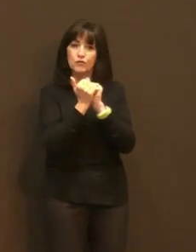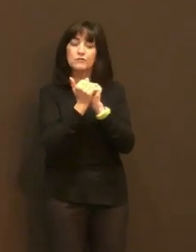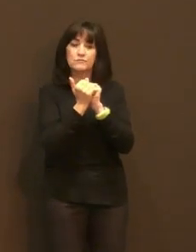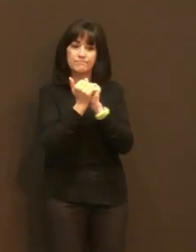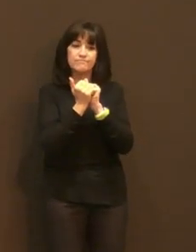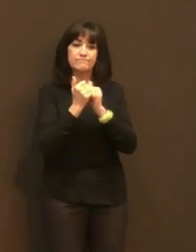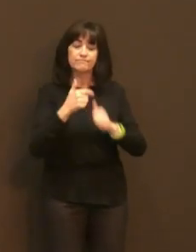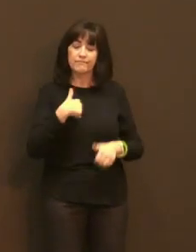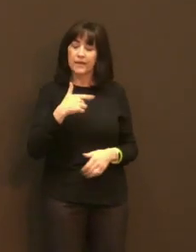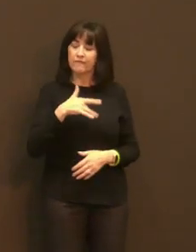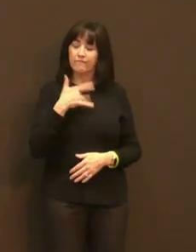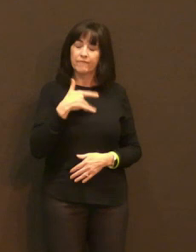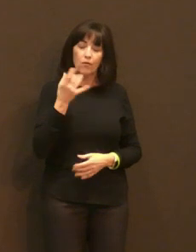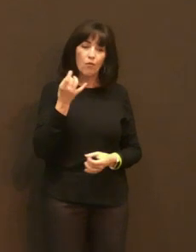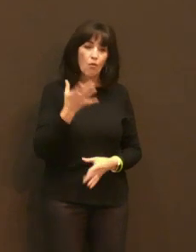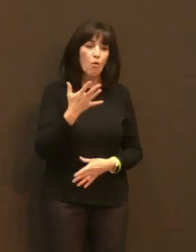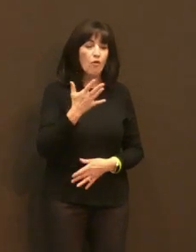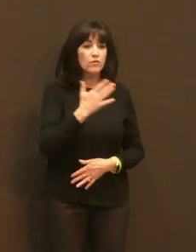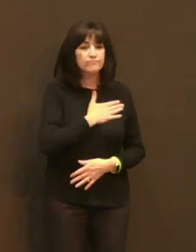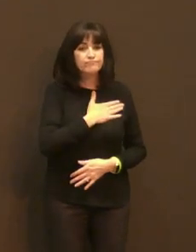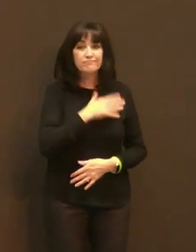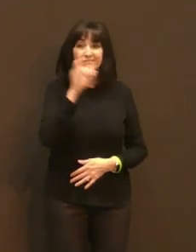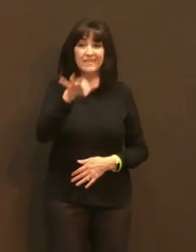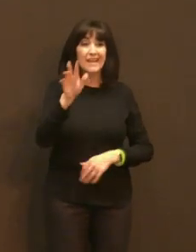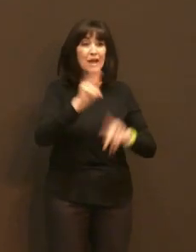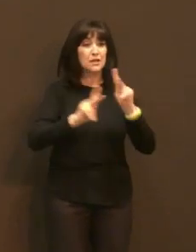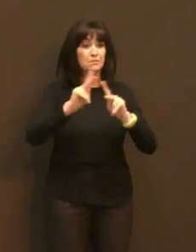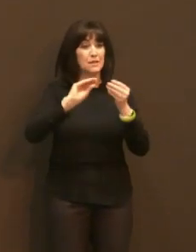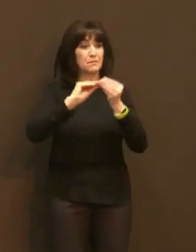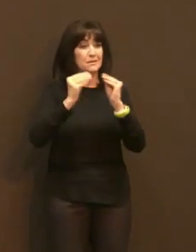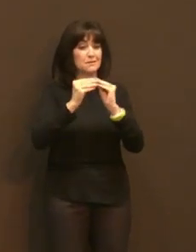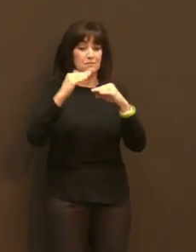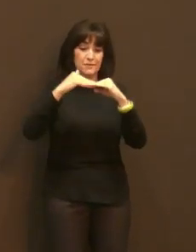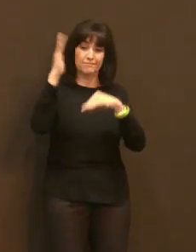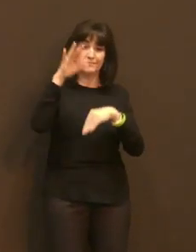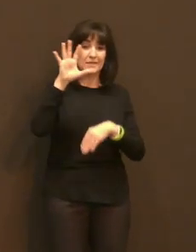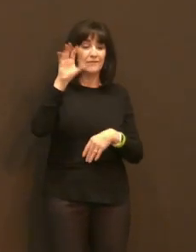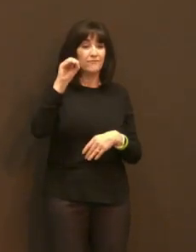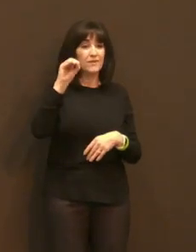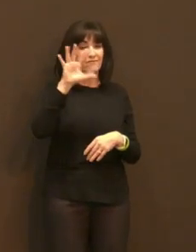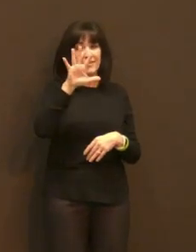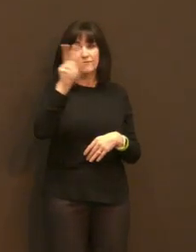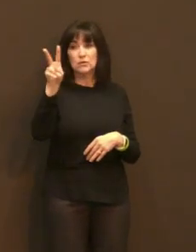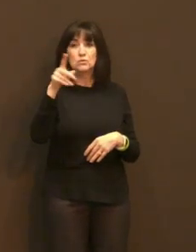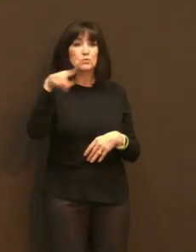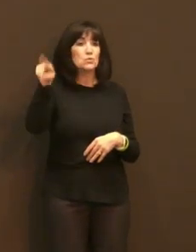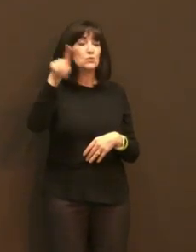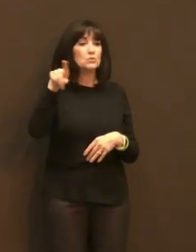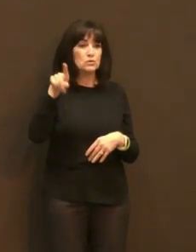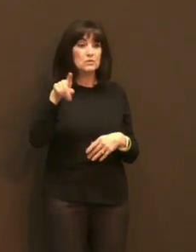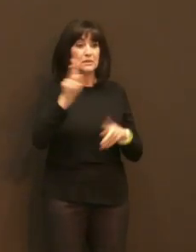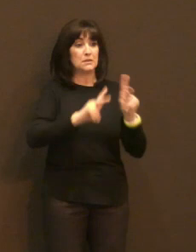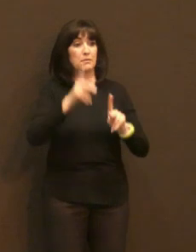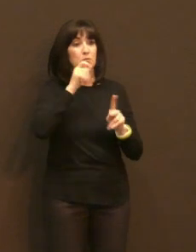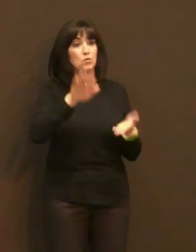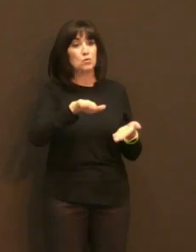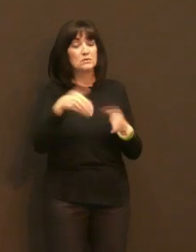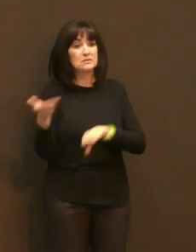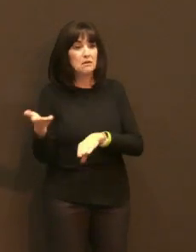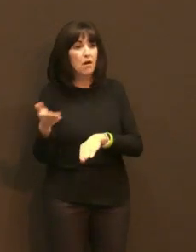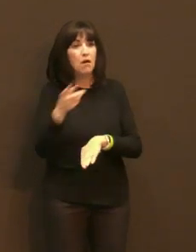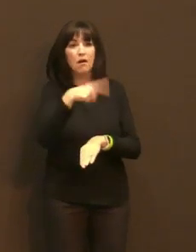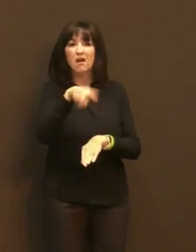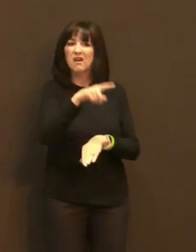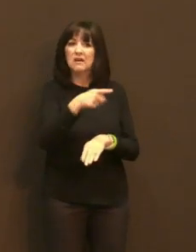those 50-plus Delawareans who have passed away. Our hearts go out to family members who haven't been able to pay